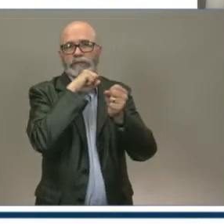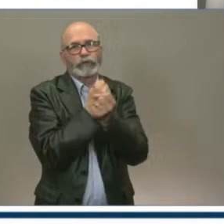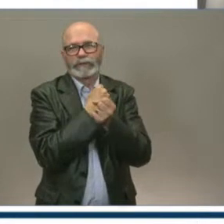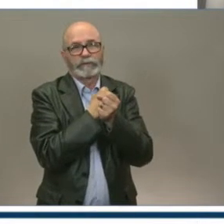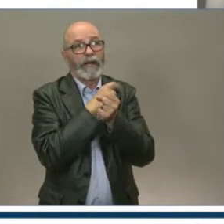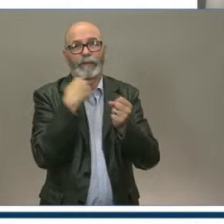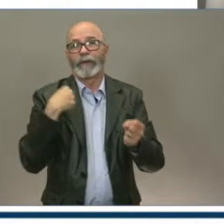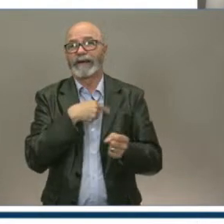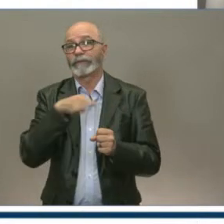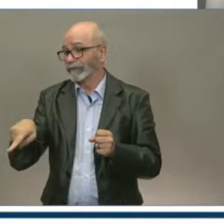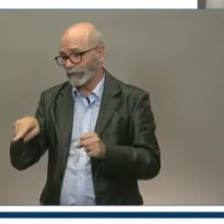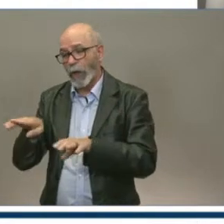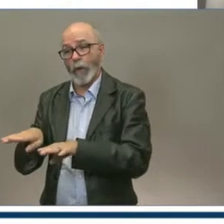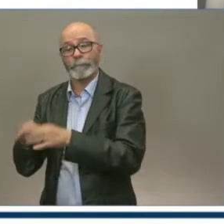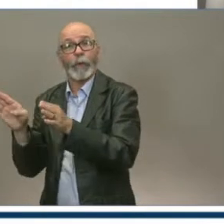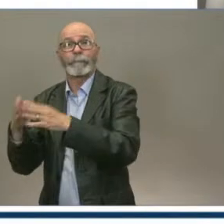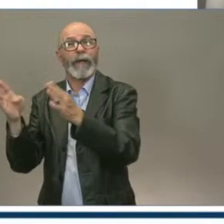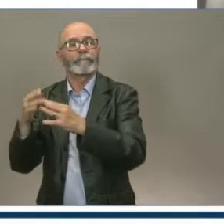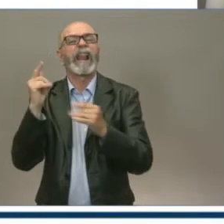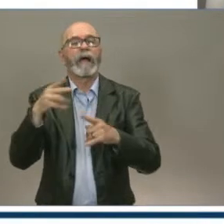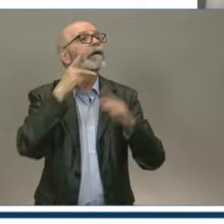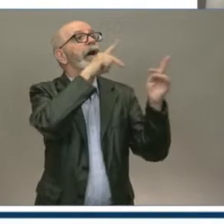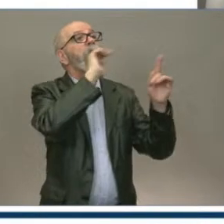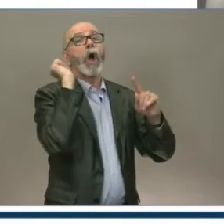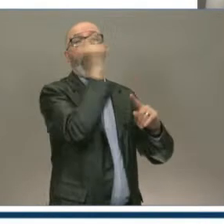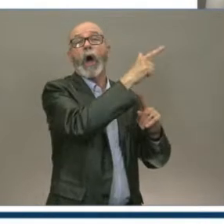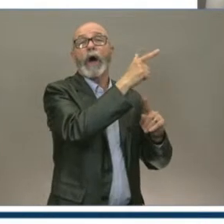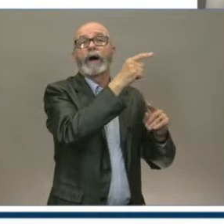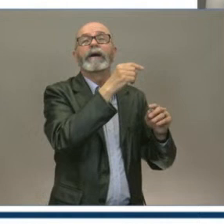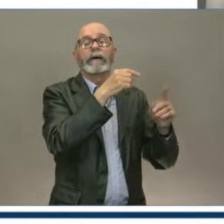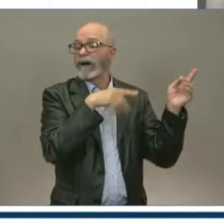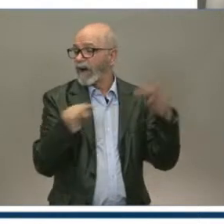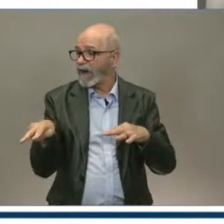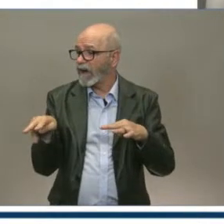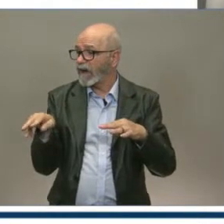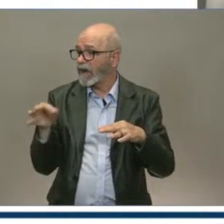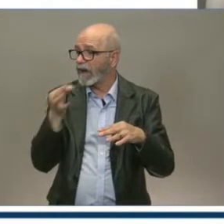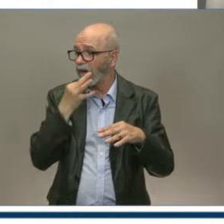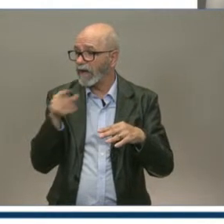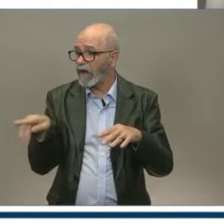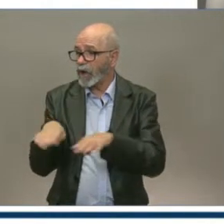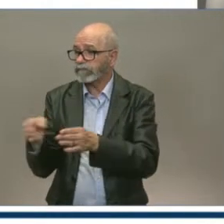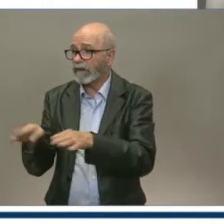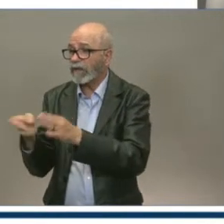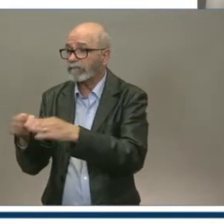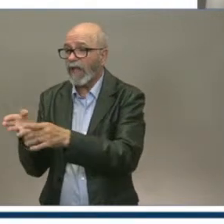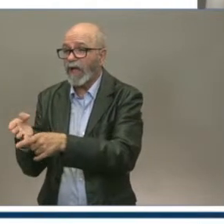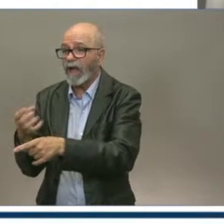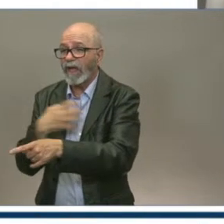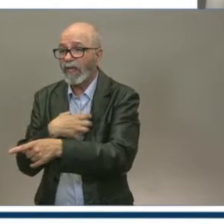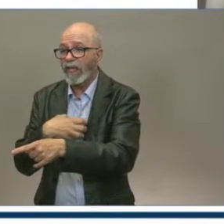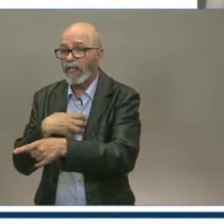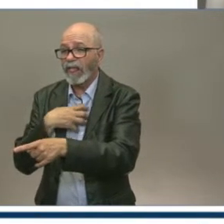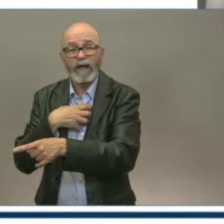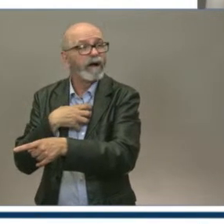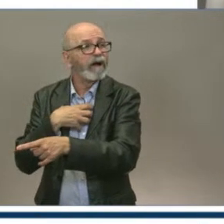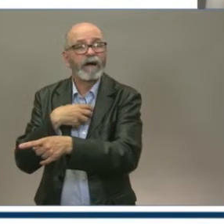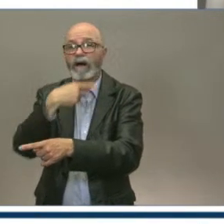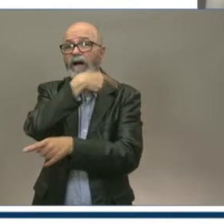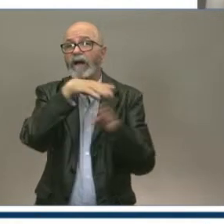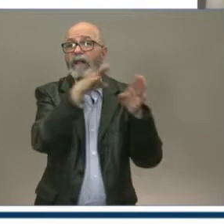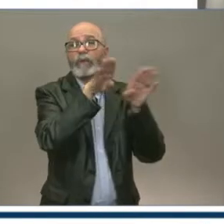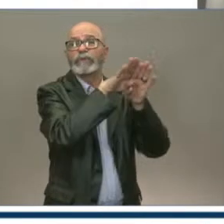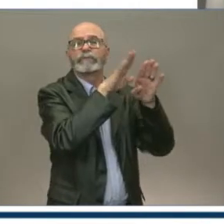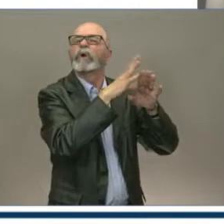as the gold standard of COVID management? And what challenges to this success do you foresee in the coming months?